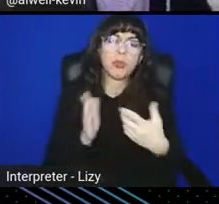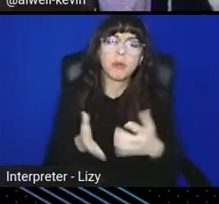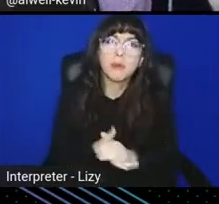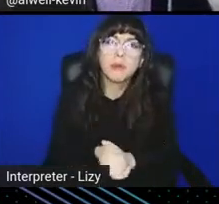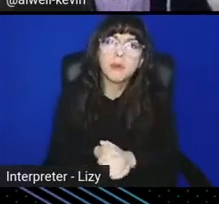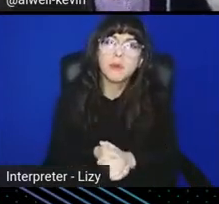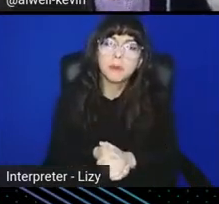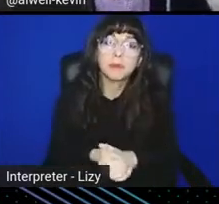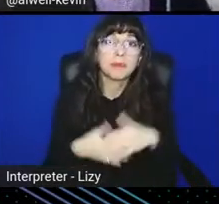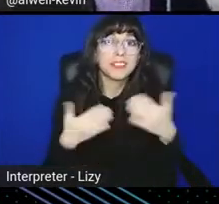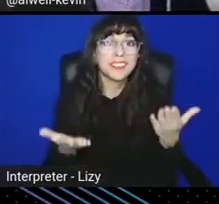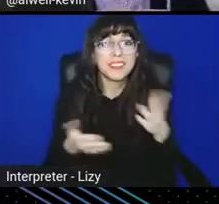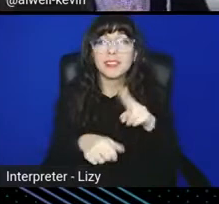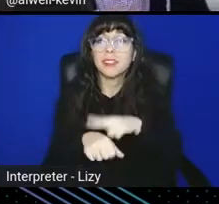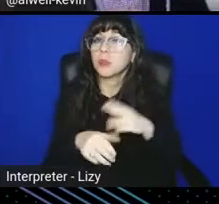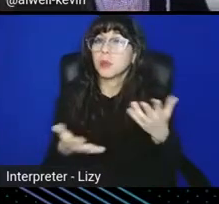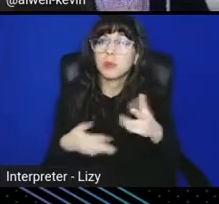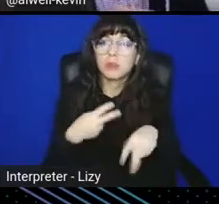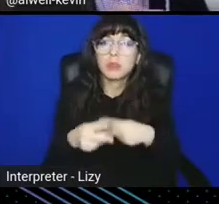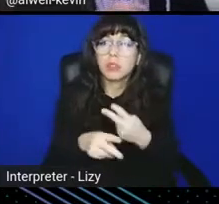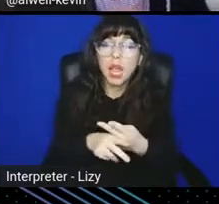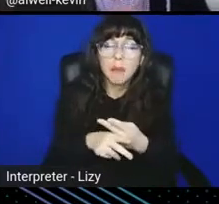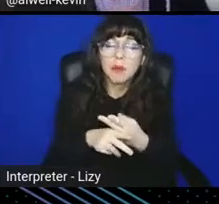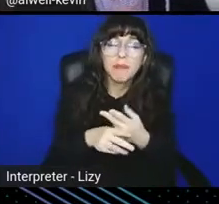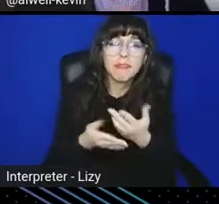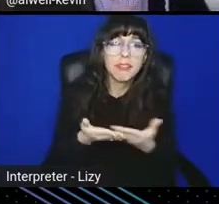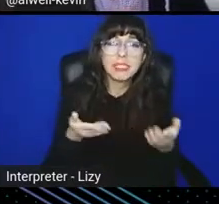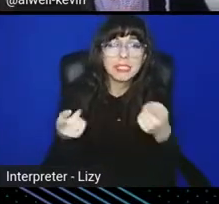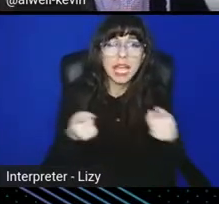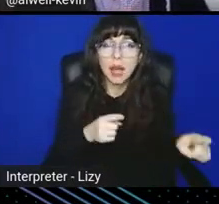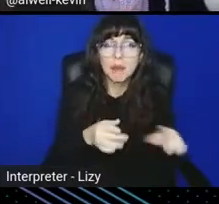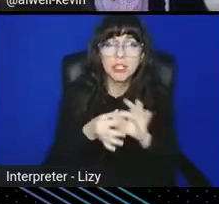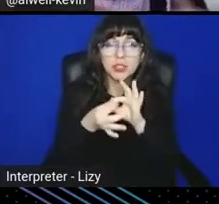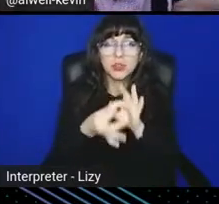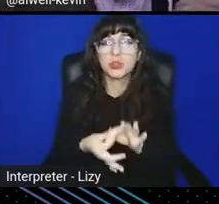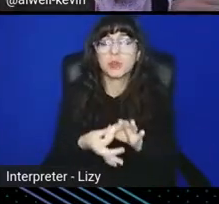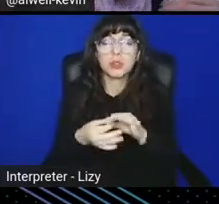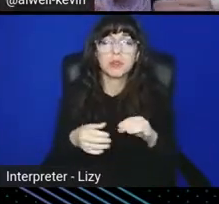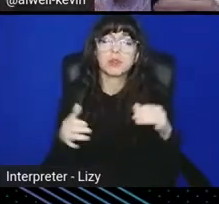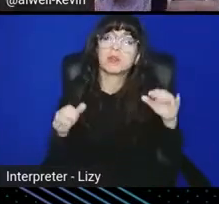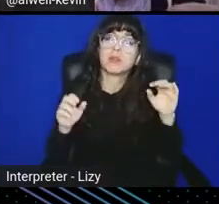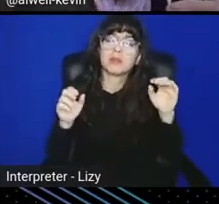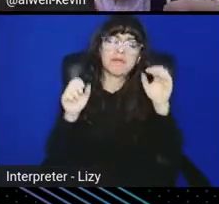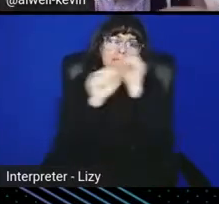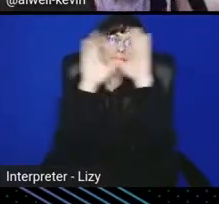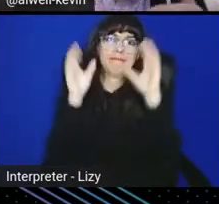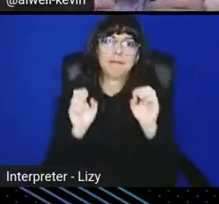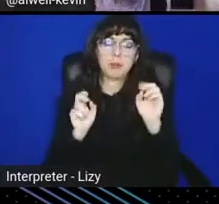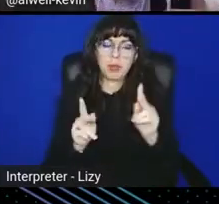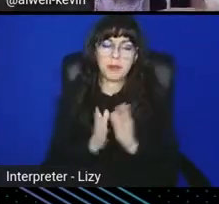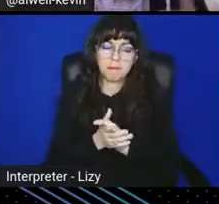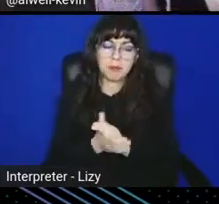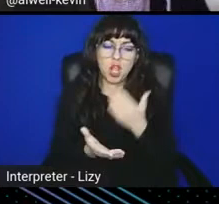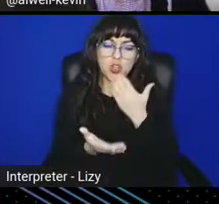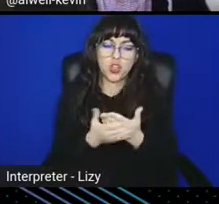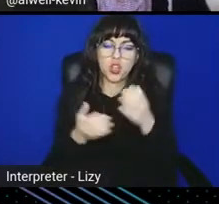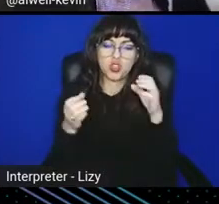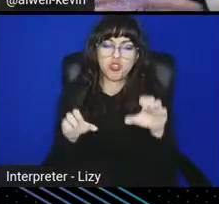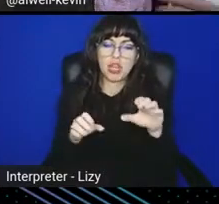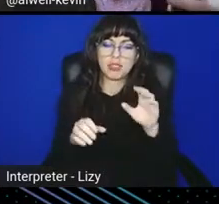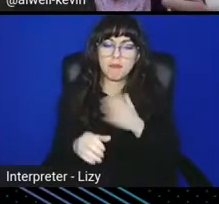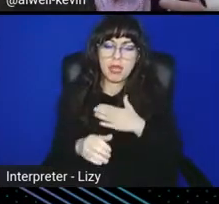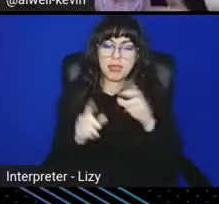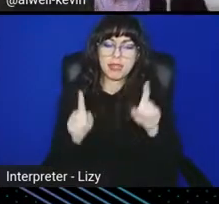And so naturally, what kind of comes up in terms of, okay, well, if there's a good chance that my testing and